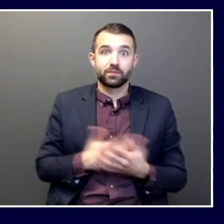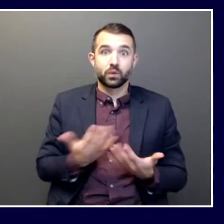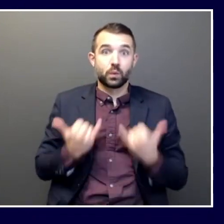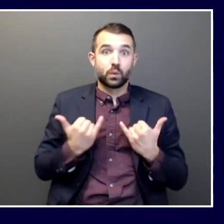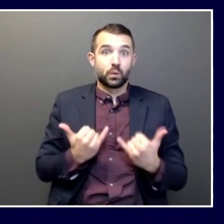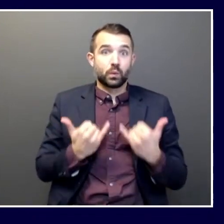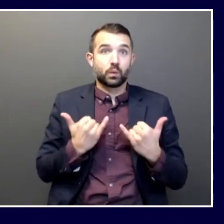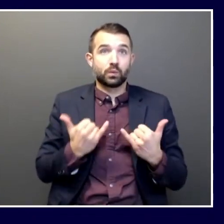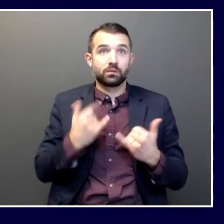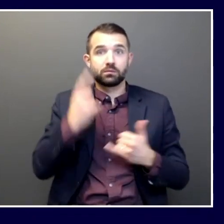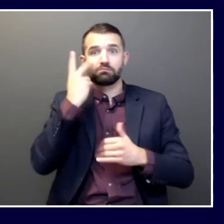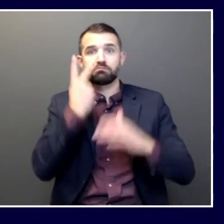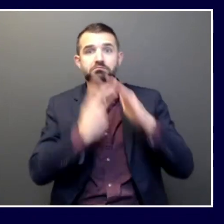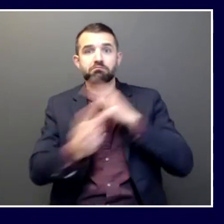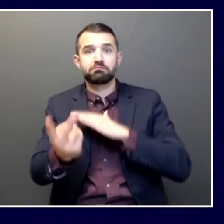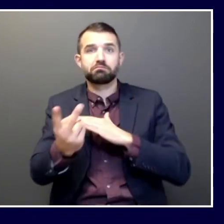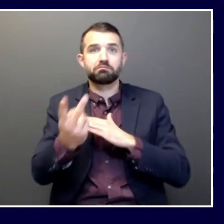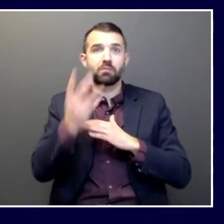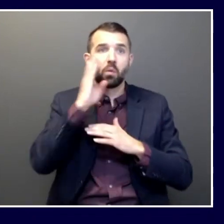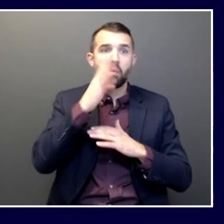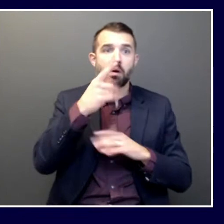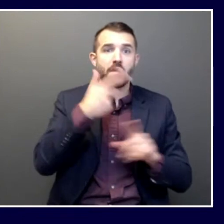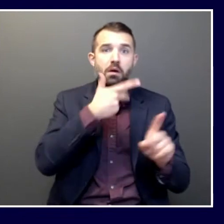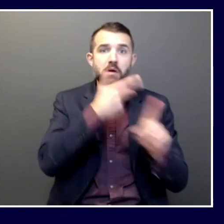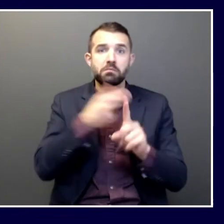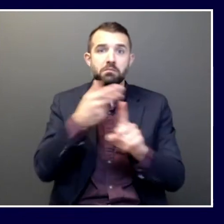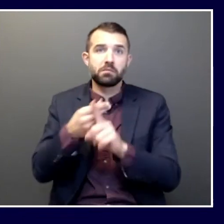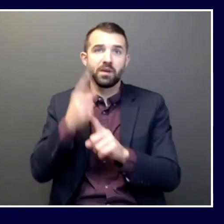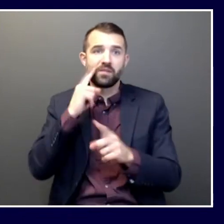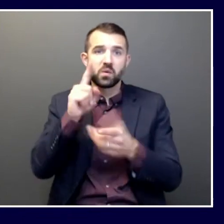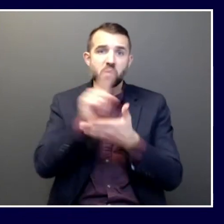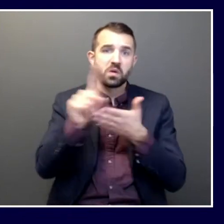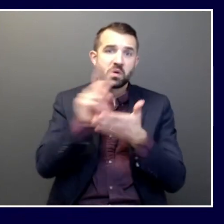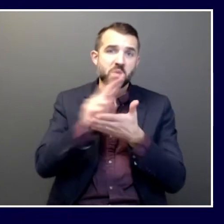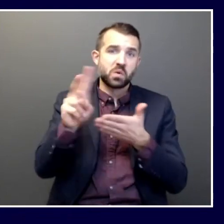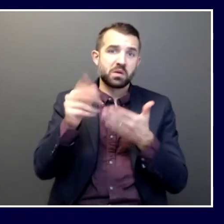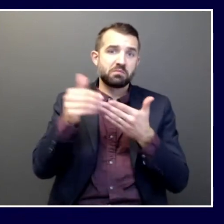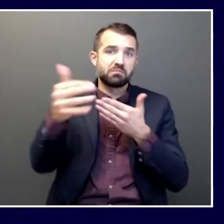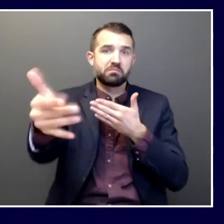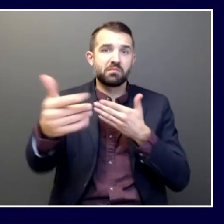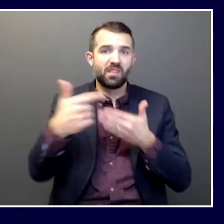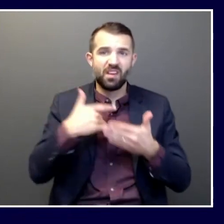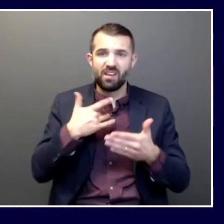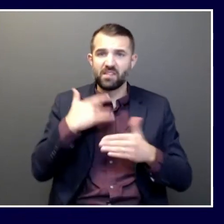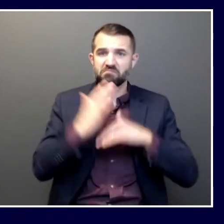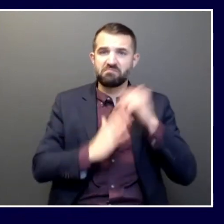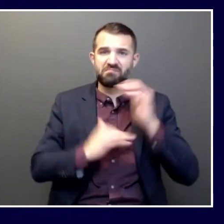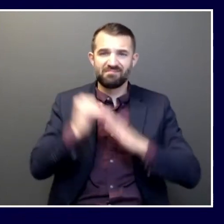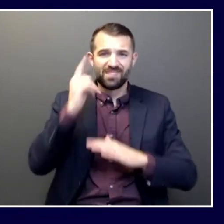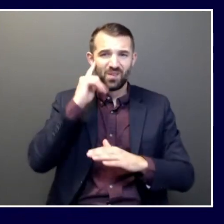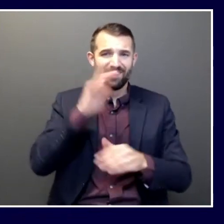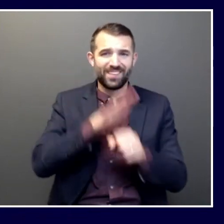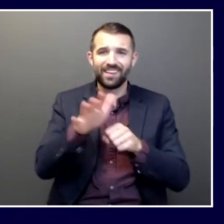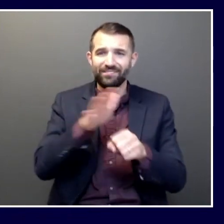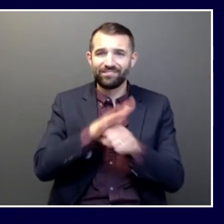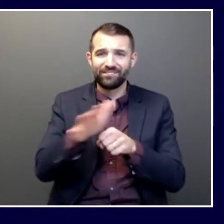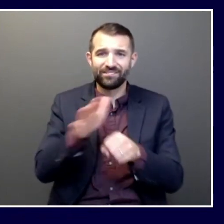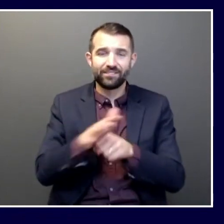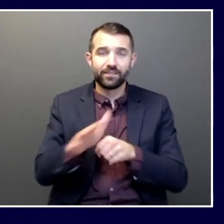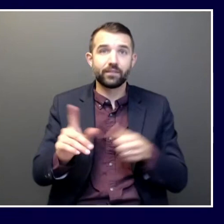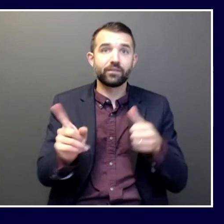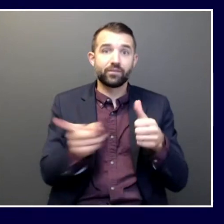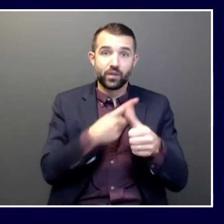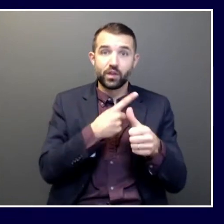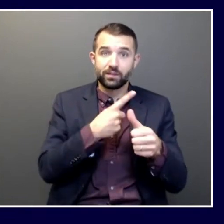to see for the uptake in the next few weeks, we believe that there will be sufficient amount of supply for first and second doses